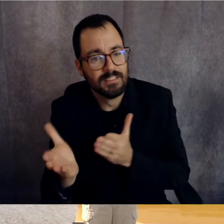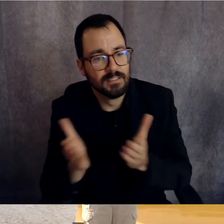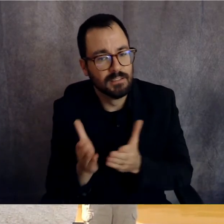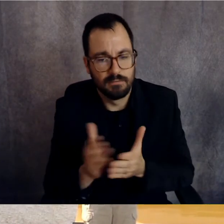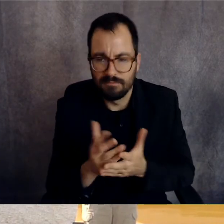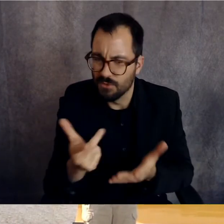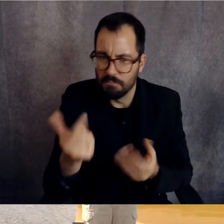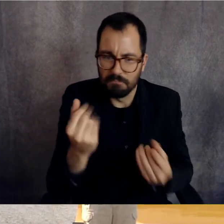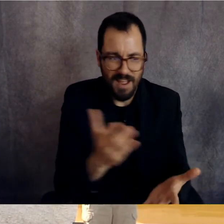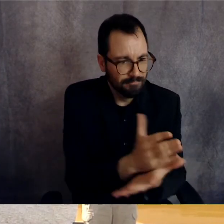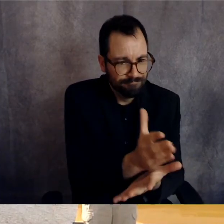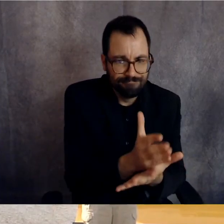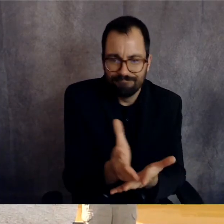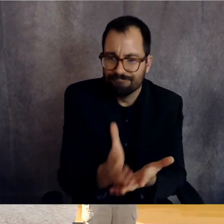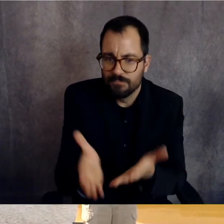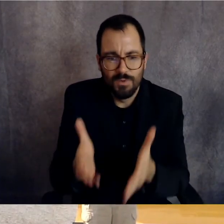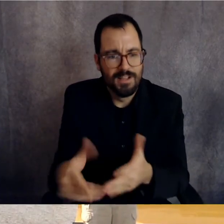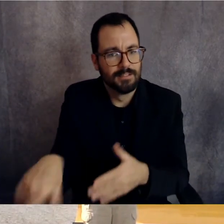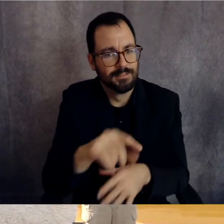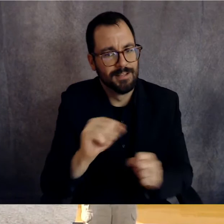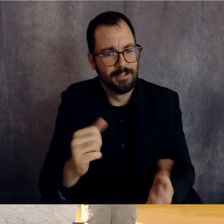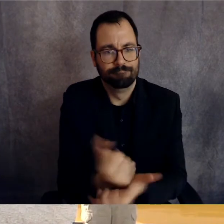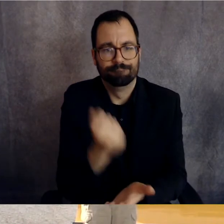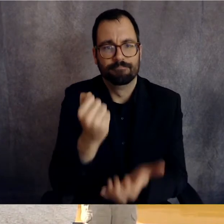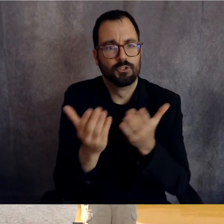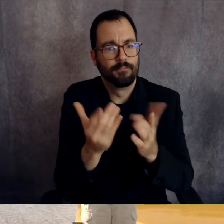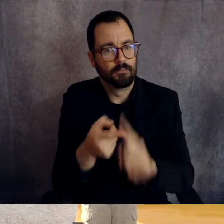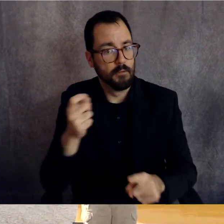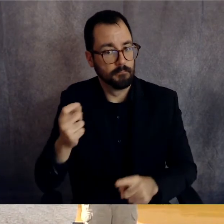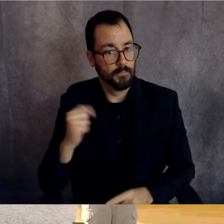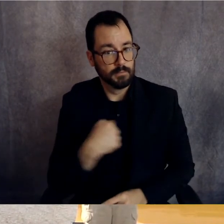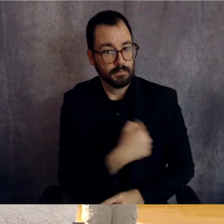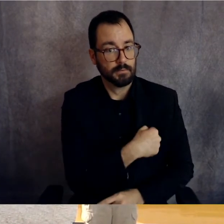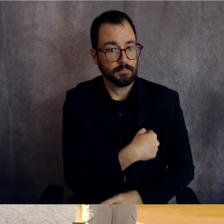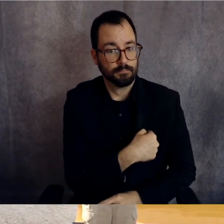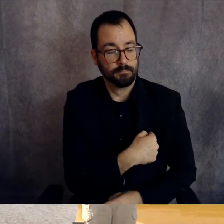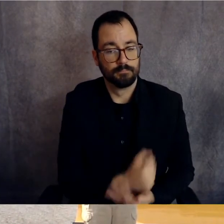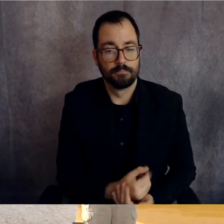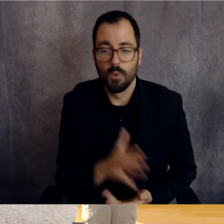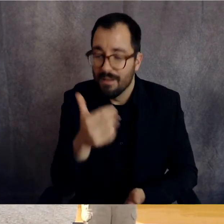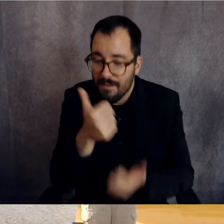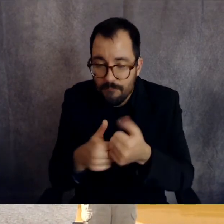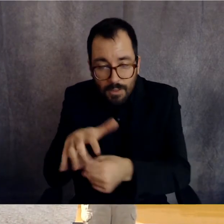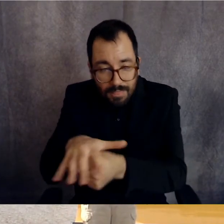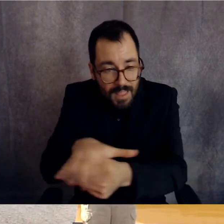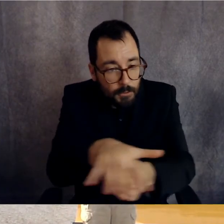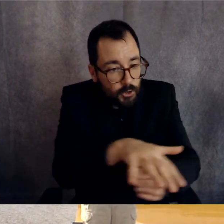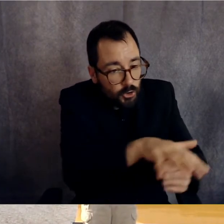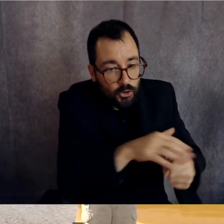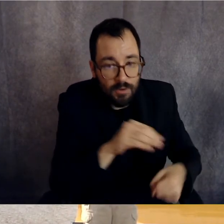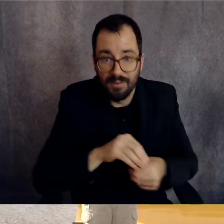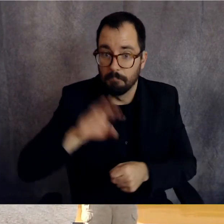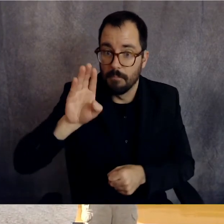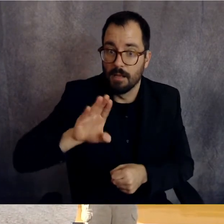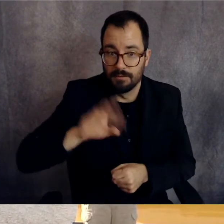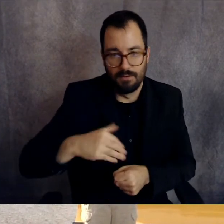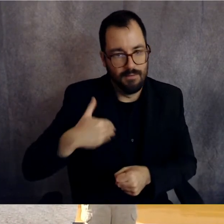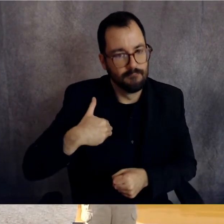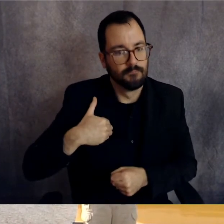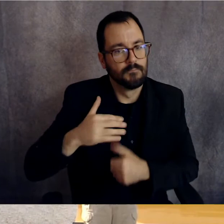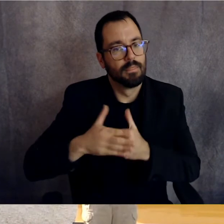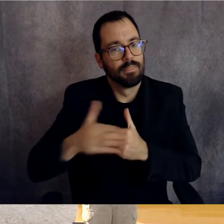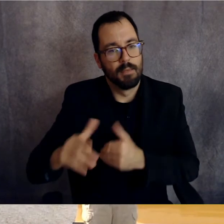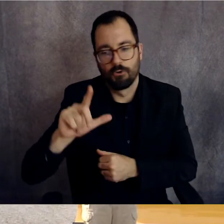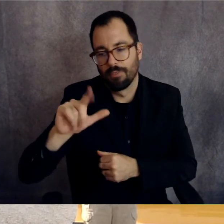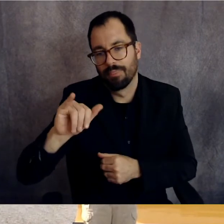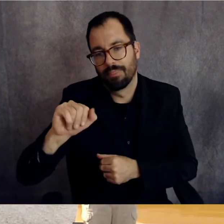this service that has been enhanced over the past couple months. Every neighborhood in the City of Boston has a neighborhood liaison, and each of the liaisons are here